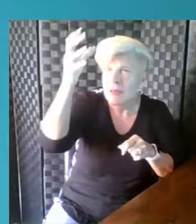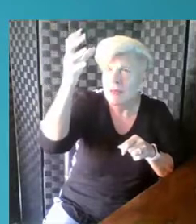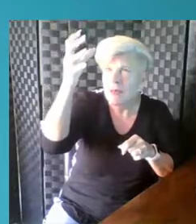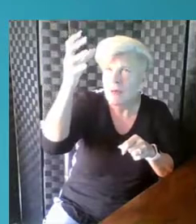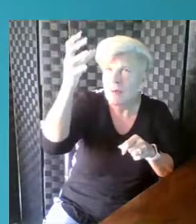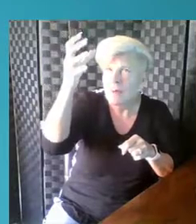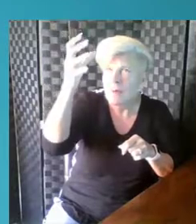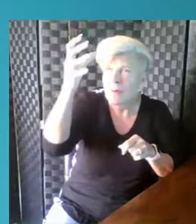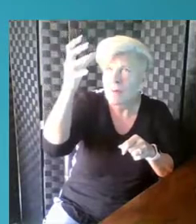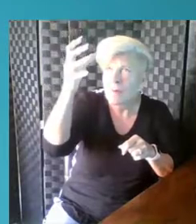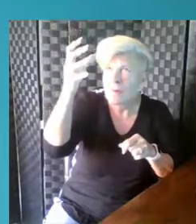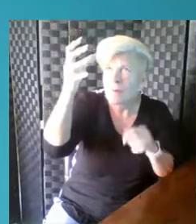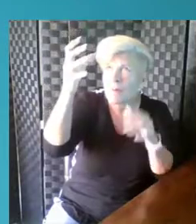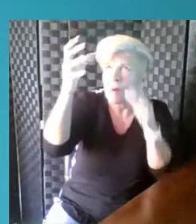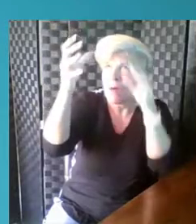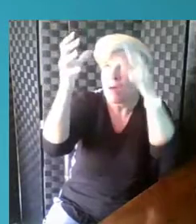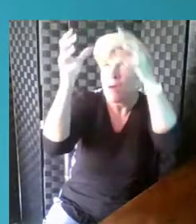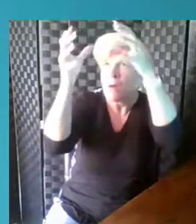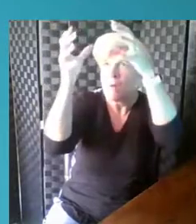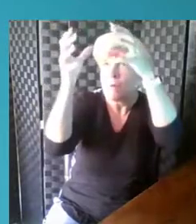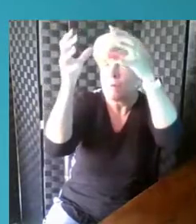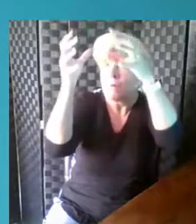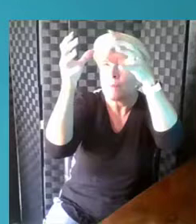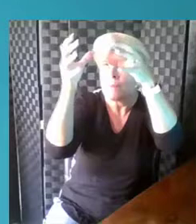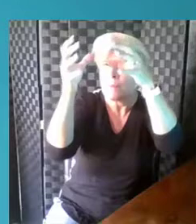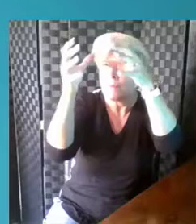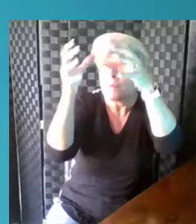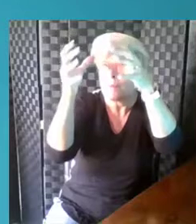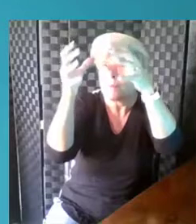down, closer and closer.